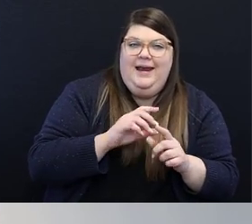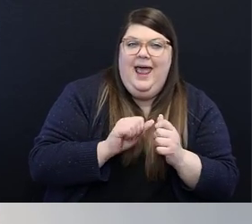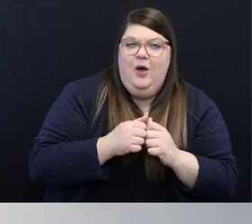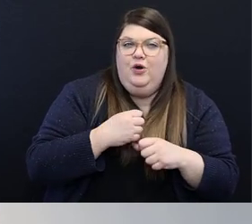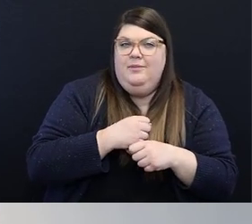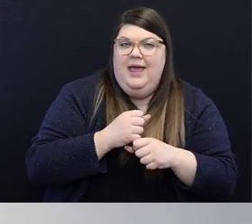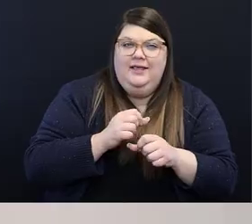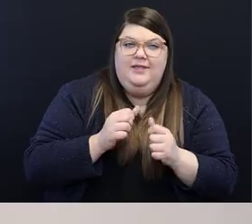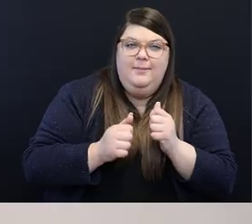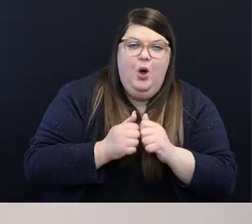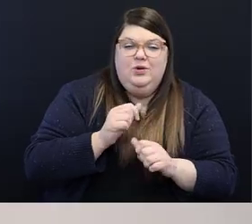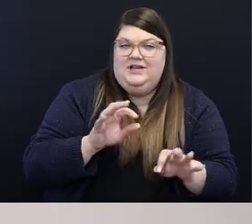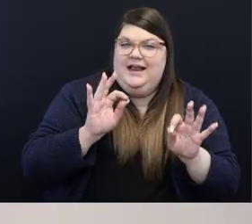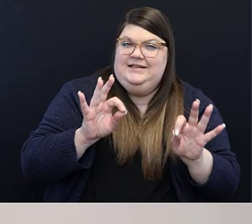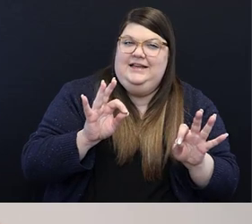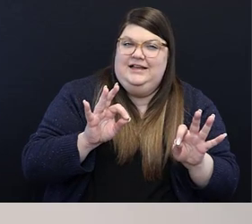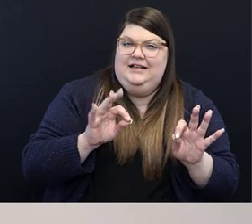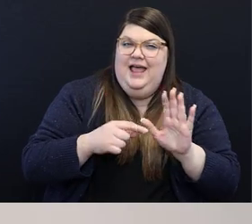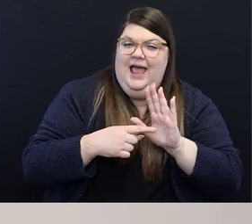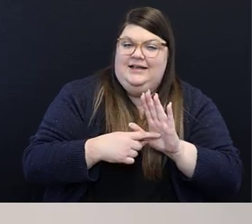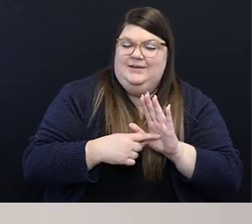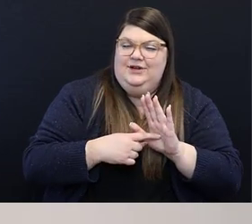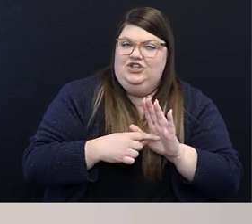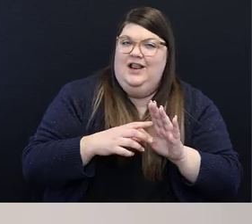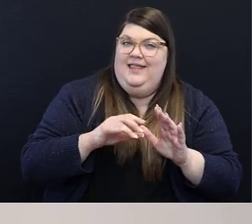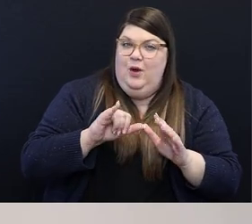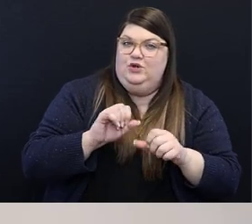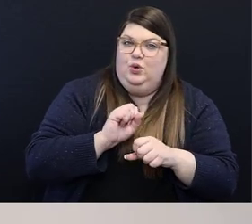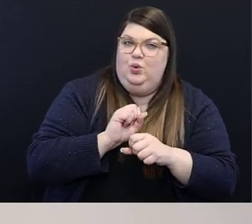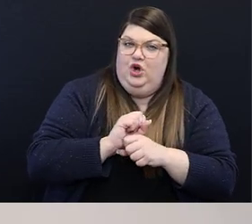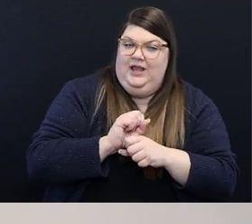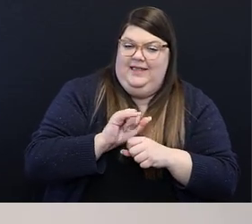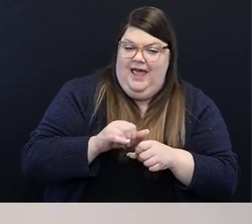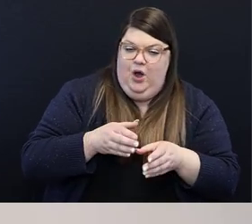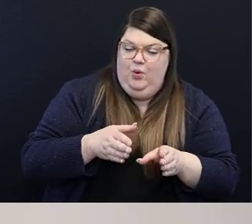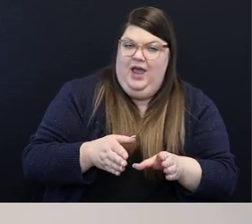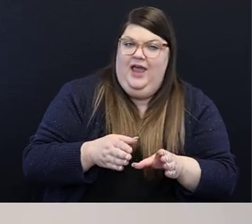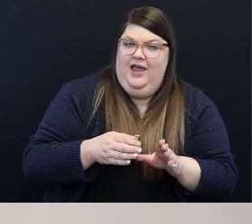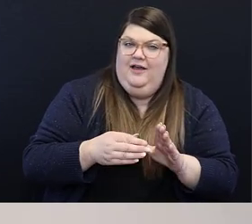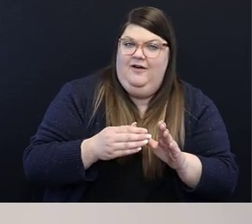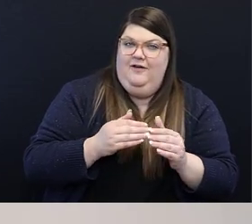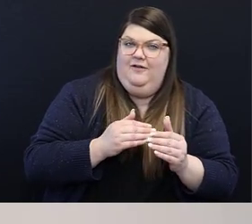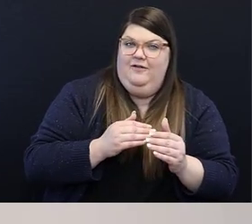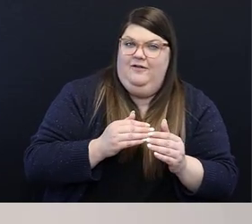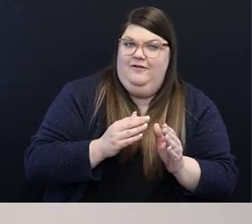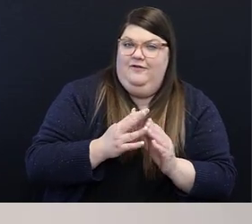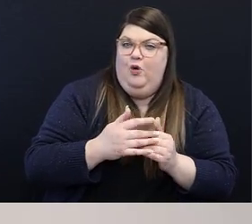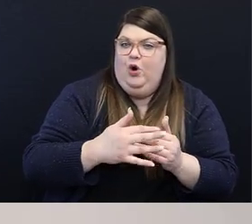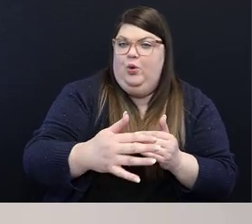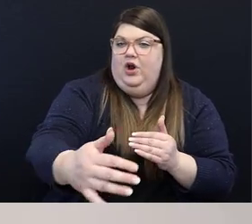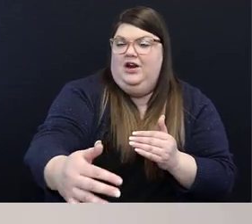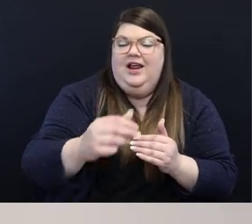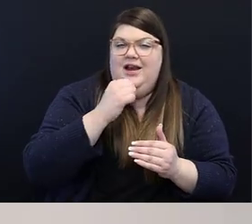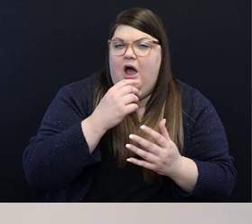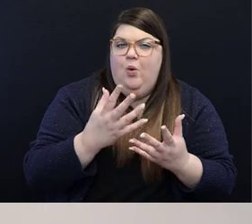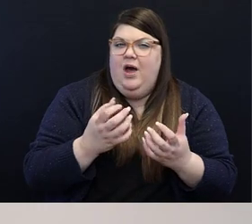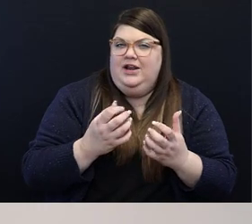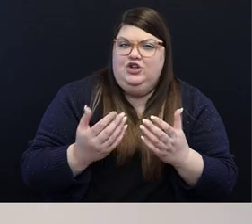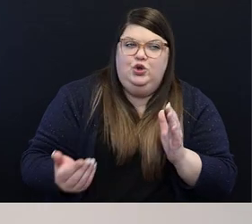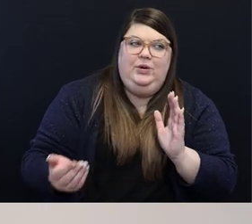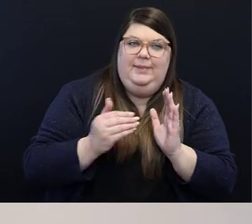ideal exhibition. And it was kind of working that way forward, not wanting to repeat too much of